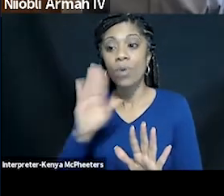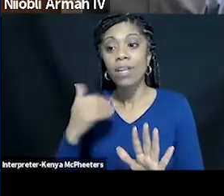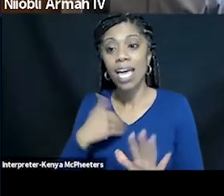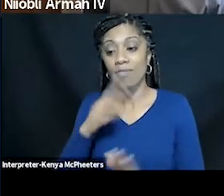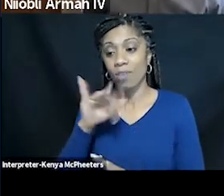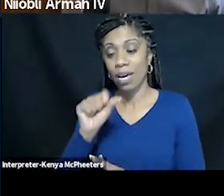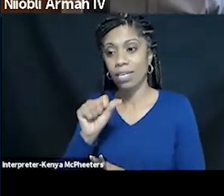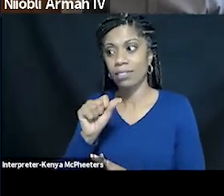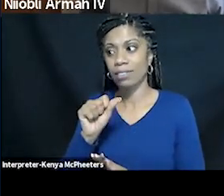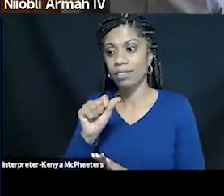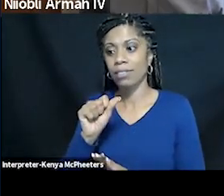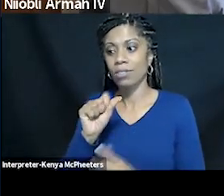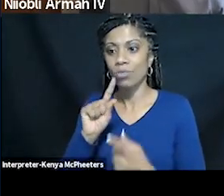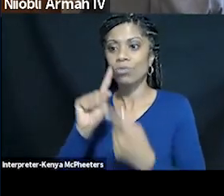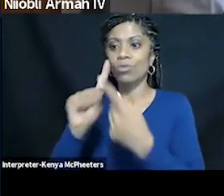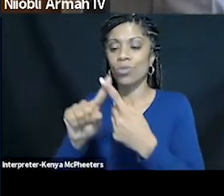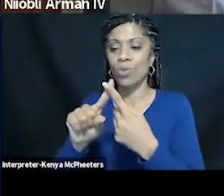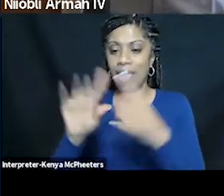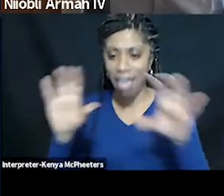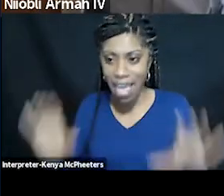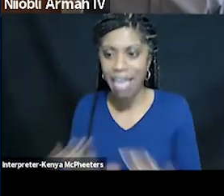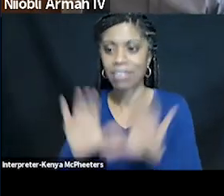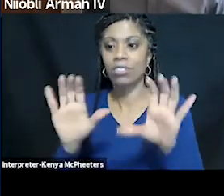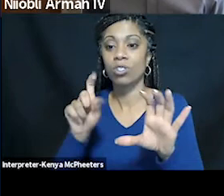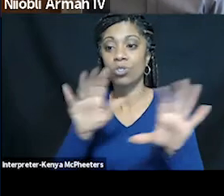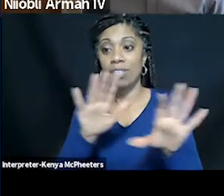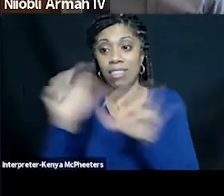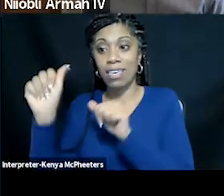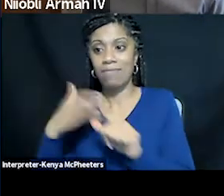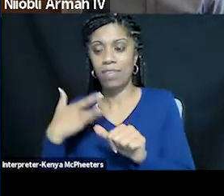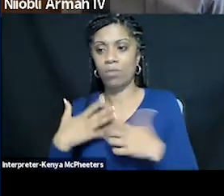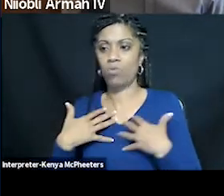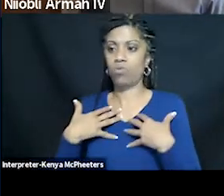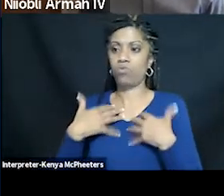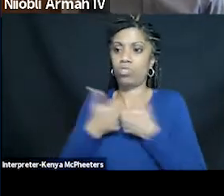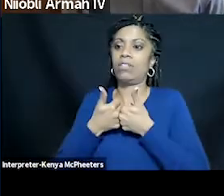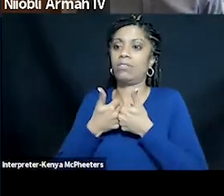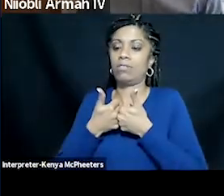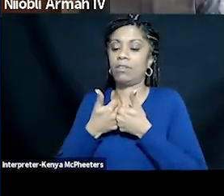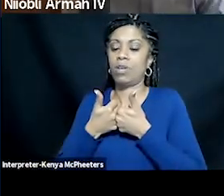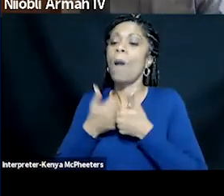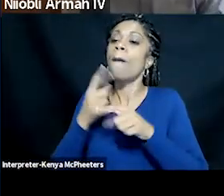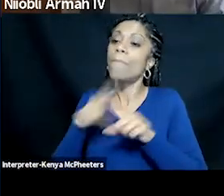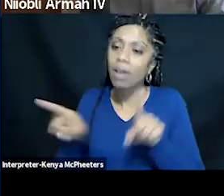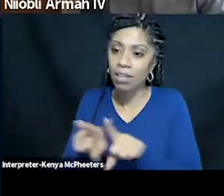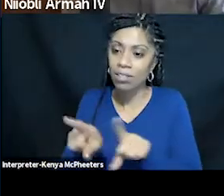and you should leave this webinar feeling challenged, but you should also leave it feeling like you have tools to help